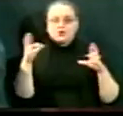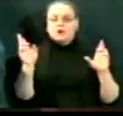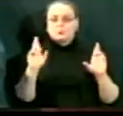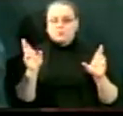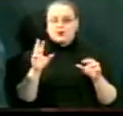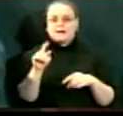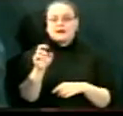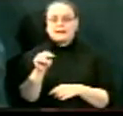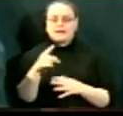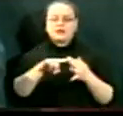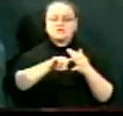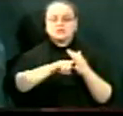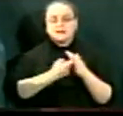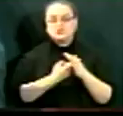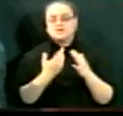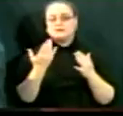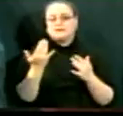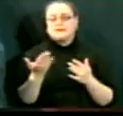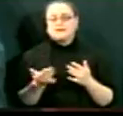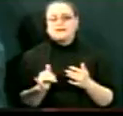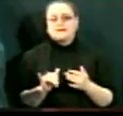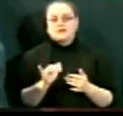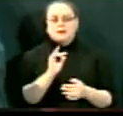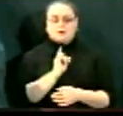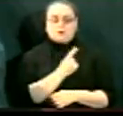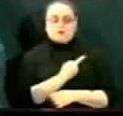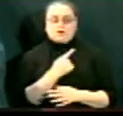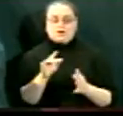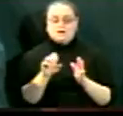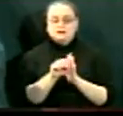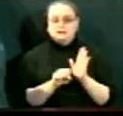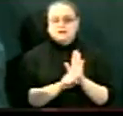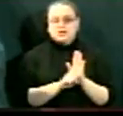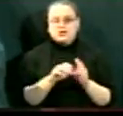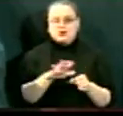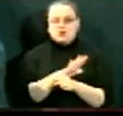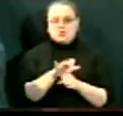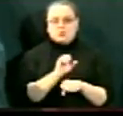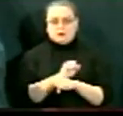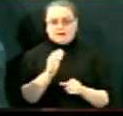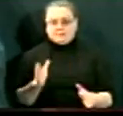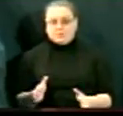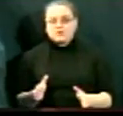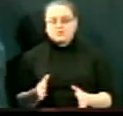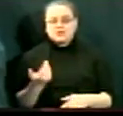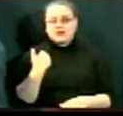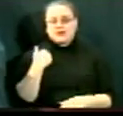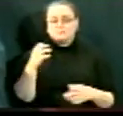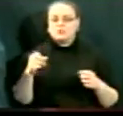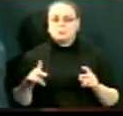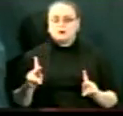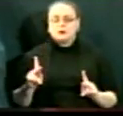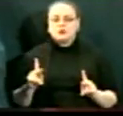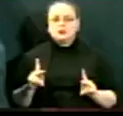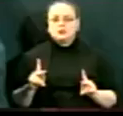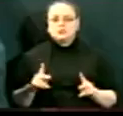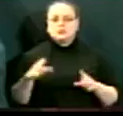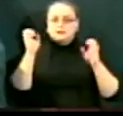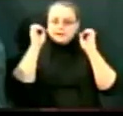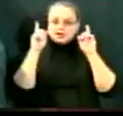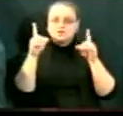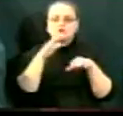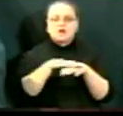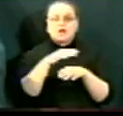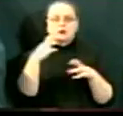It's an initiative that we as state and local ed employees have the opportunity to be educated